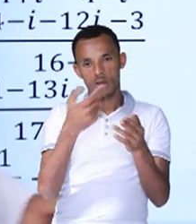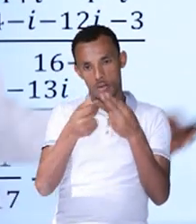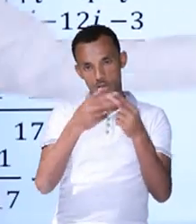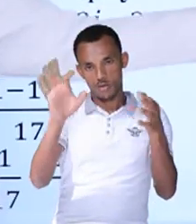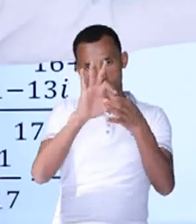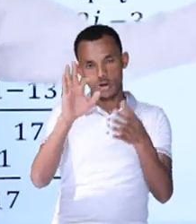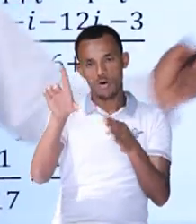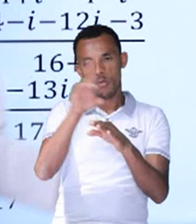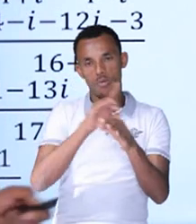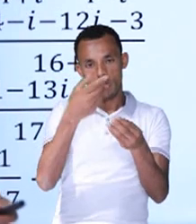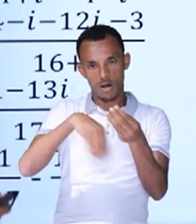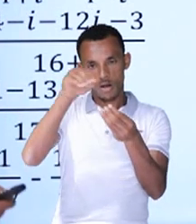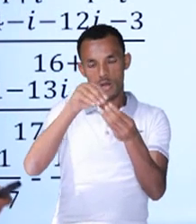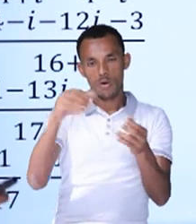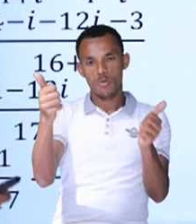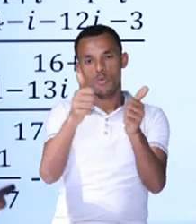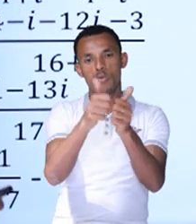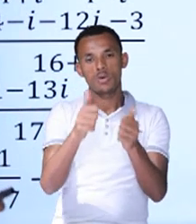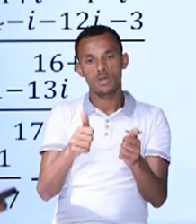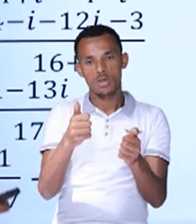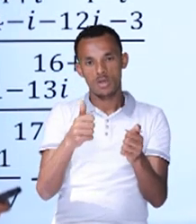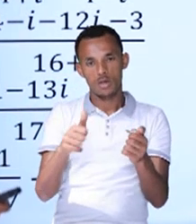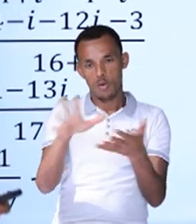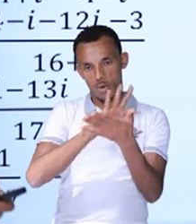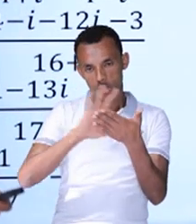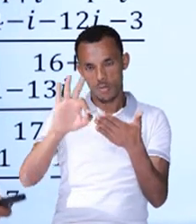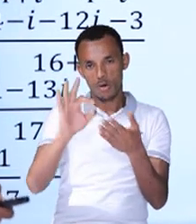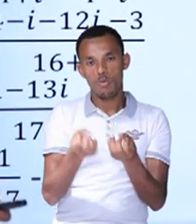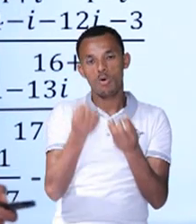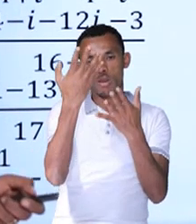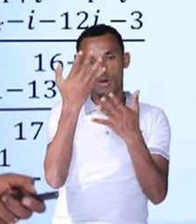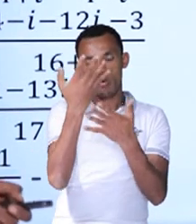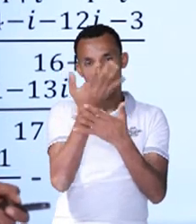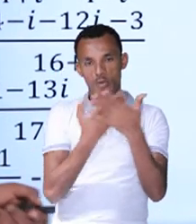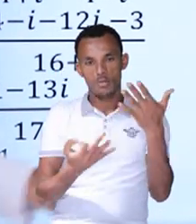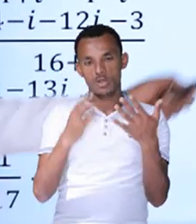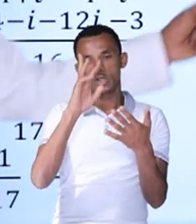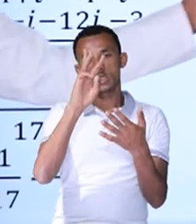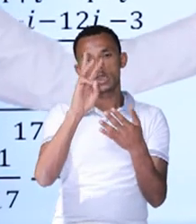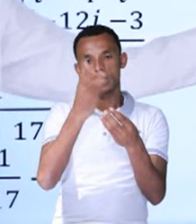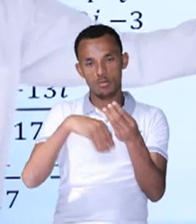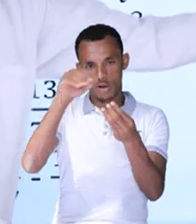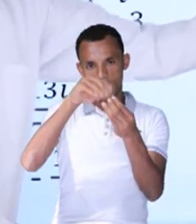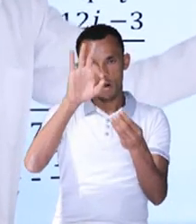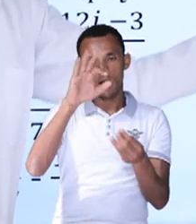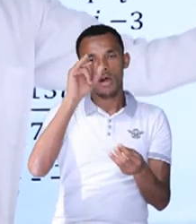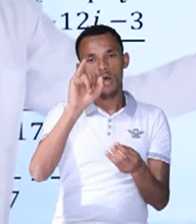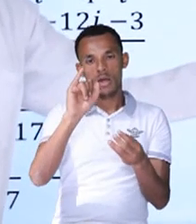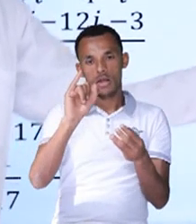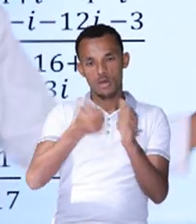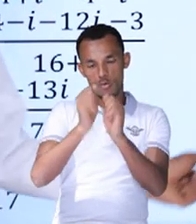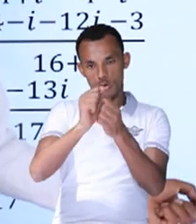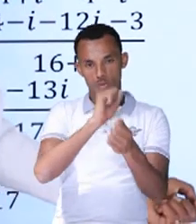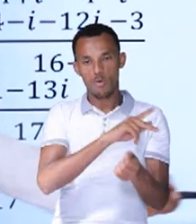denominator. Should be added up with a complex number in polynomial form, 6 plus 9i. When I apply distributive